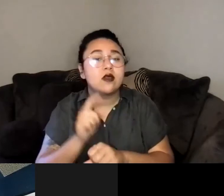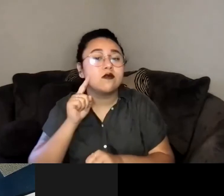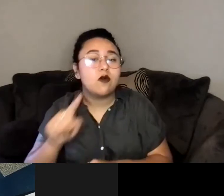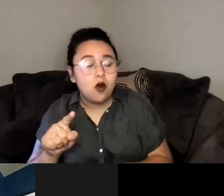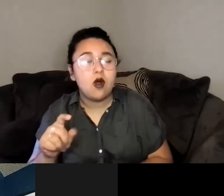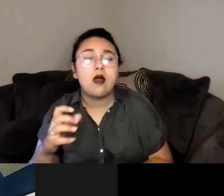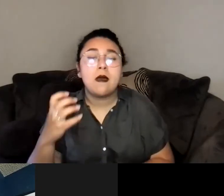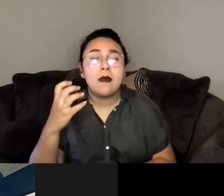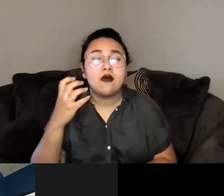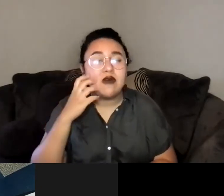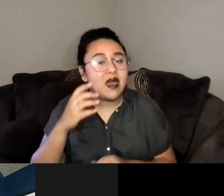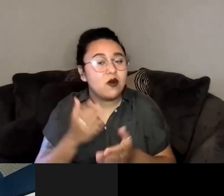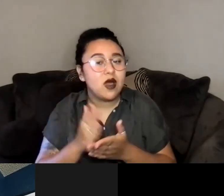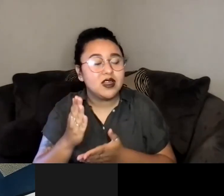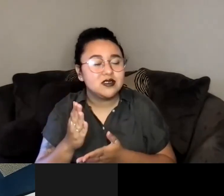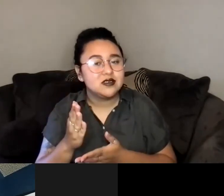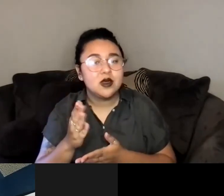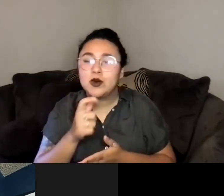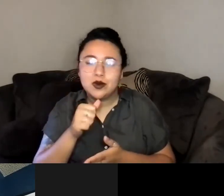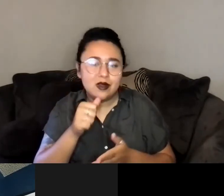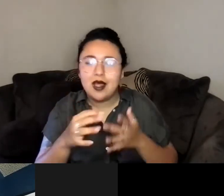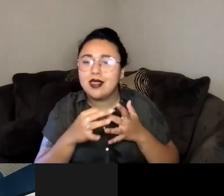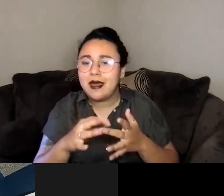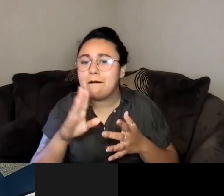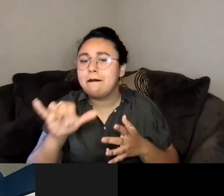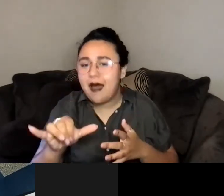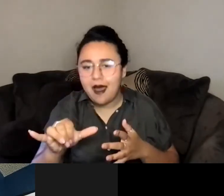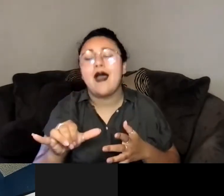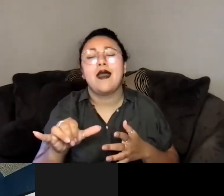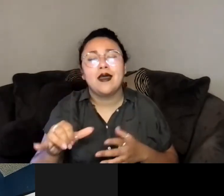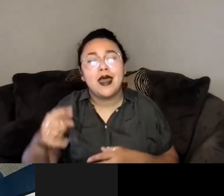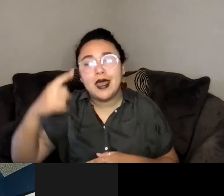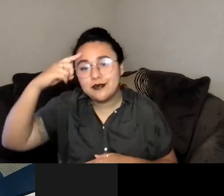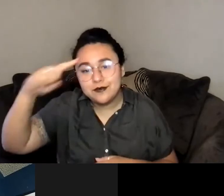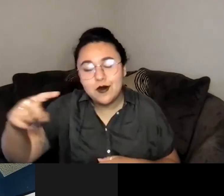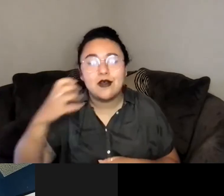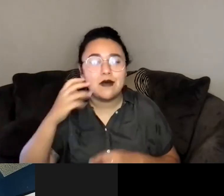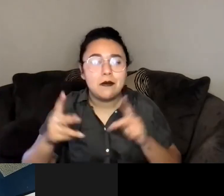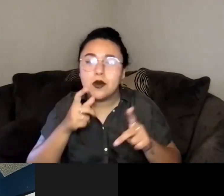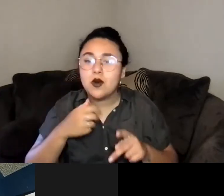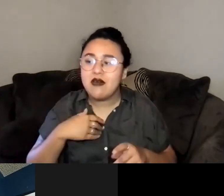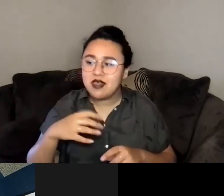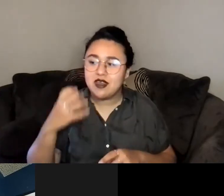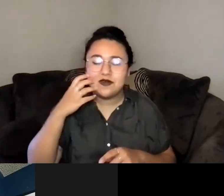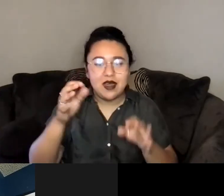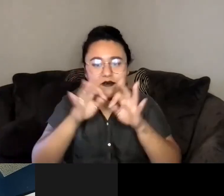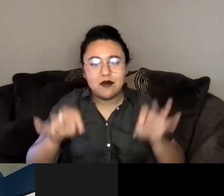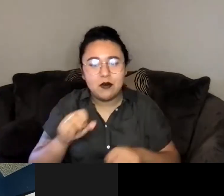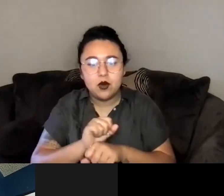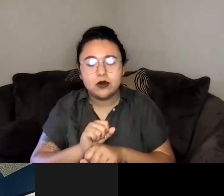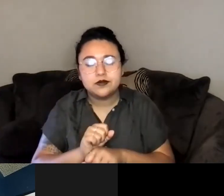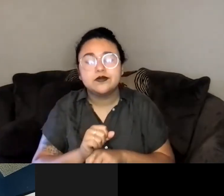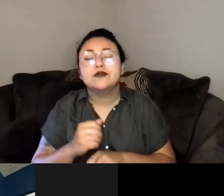for fat people who have a fat liberation framework. Mm-hmm. Thank you for bringing that up. So we have a couple questions from the chat. Number